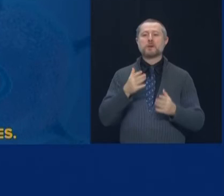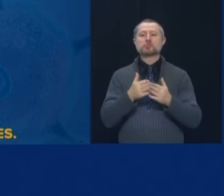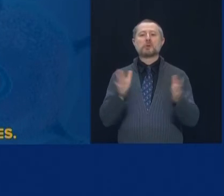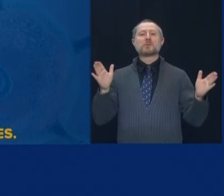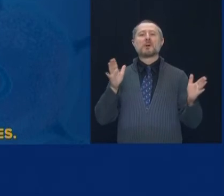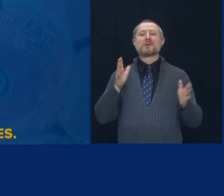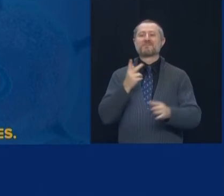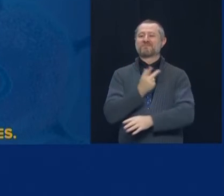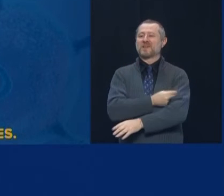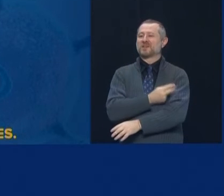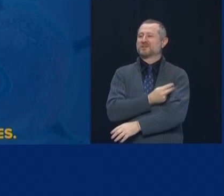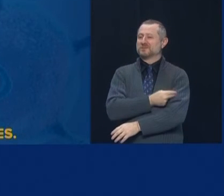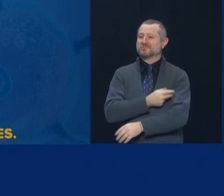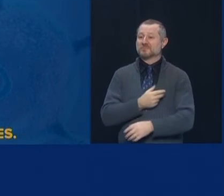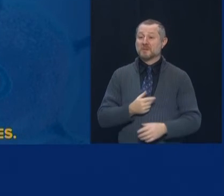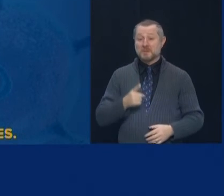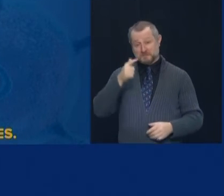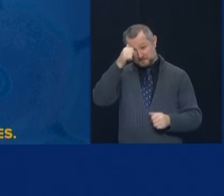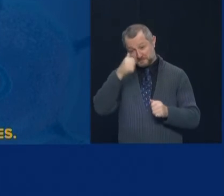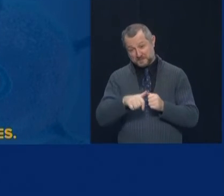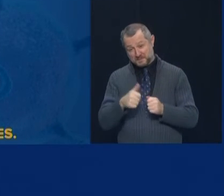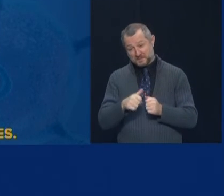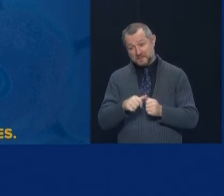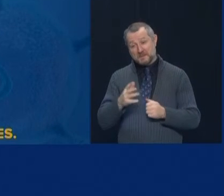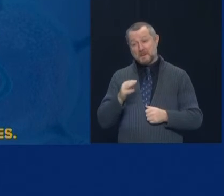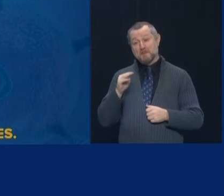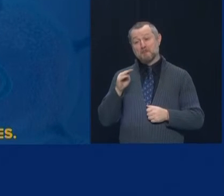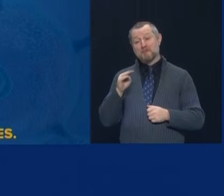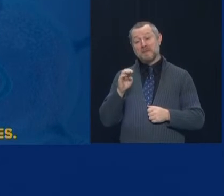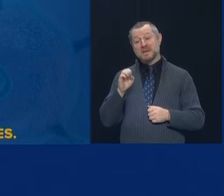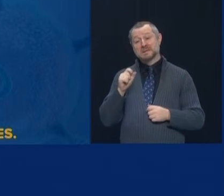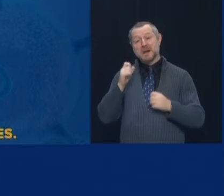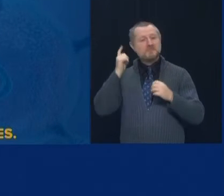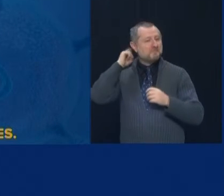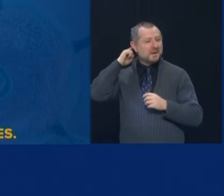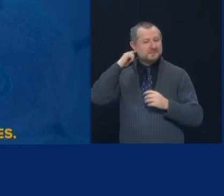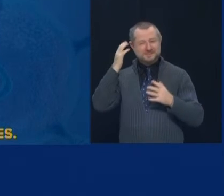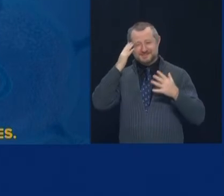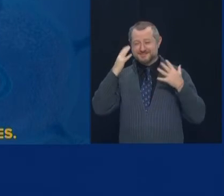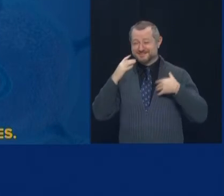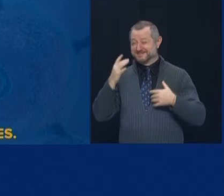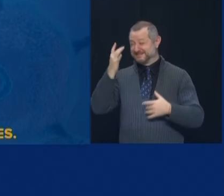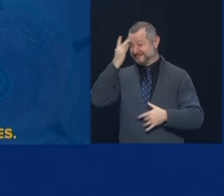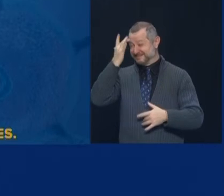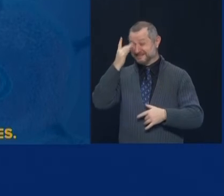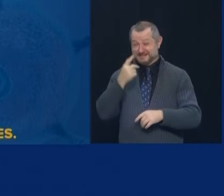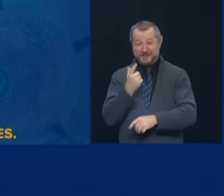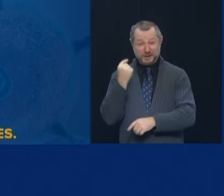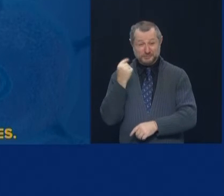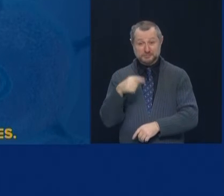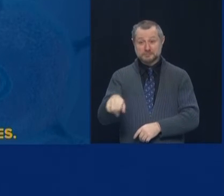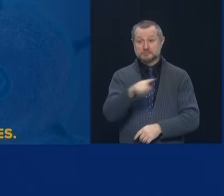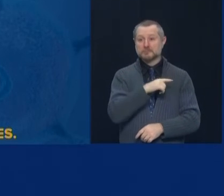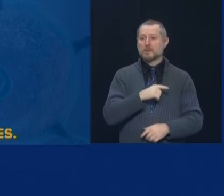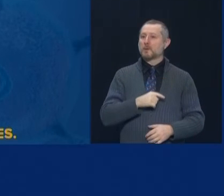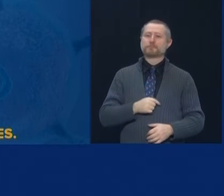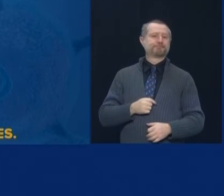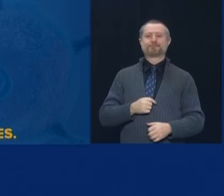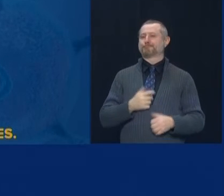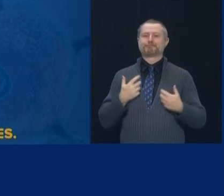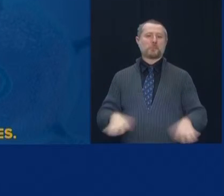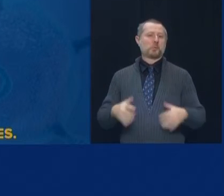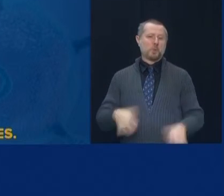measles vaccine, where you had a lot of parents who just did not want their children vaccinated